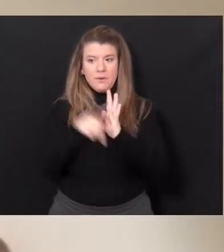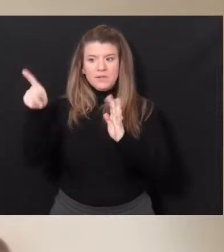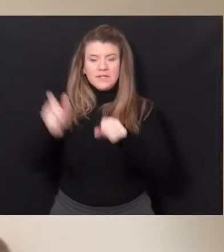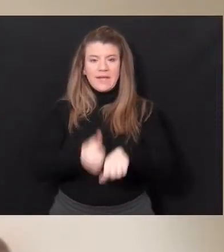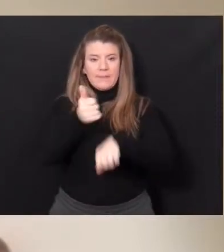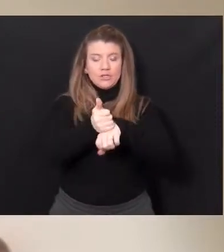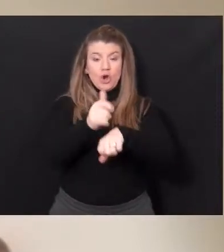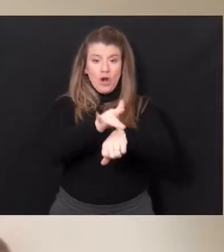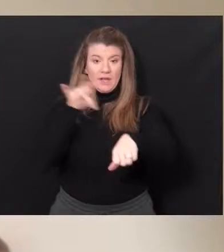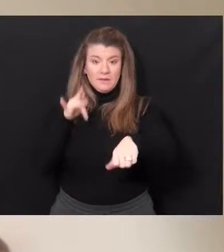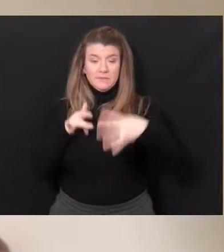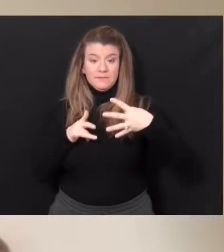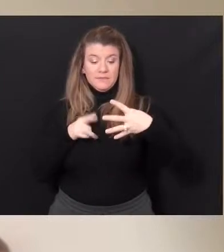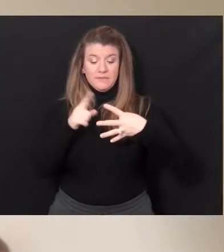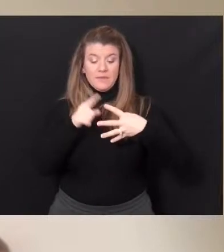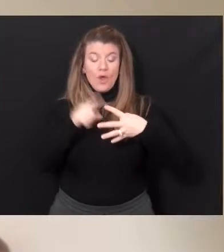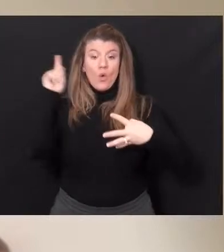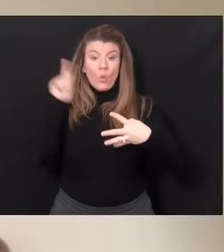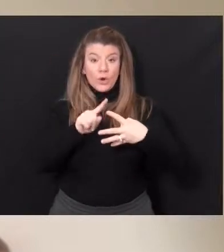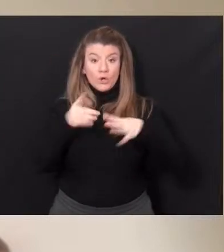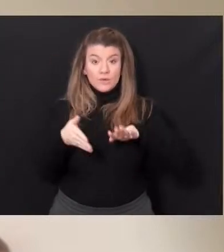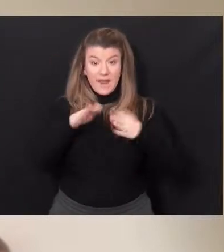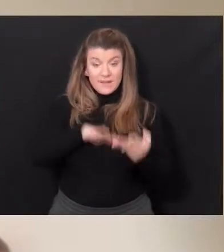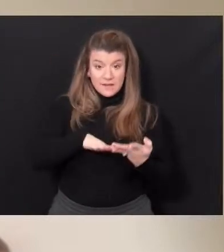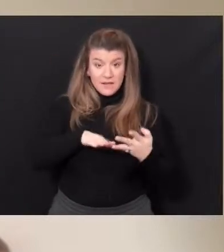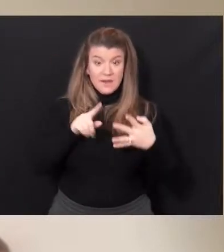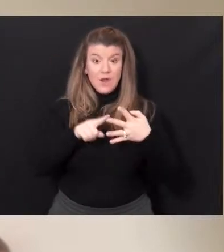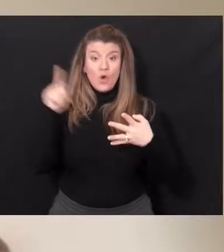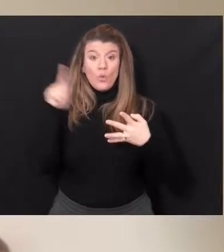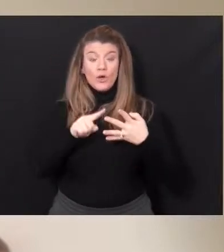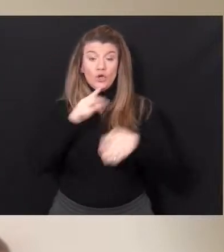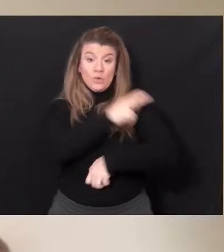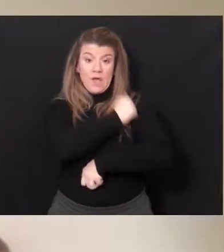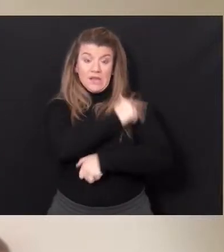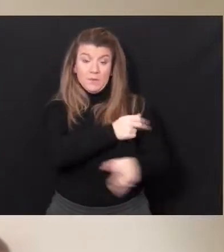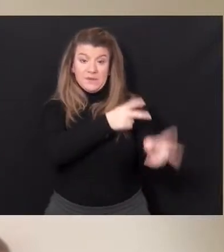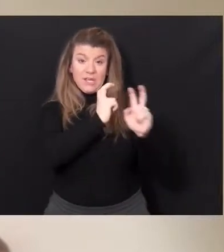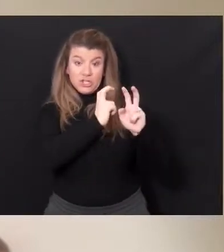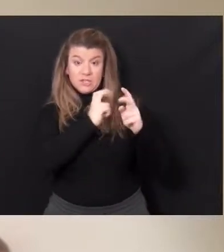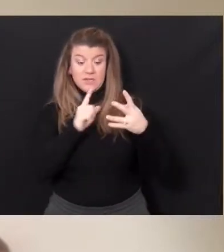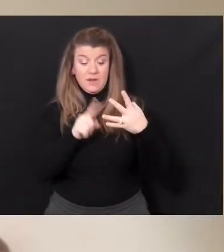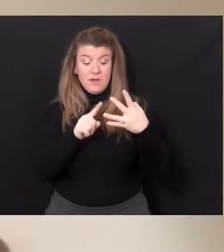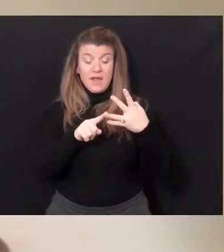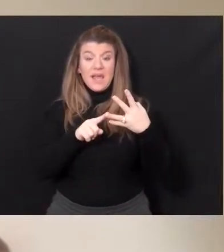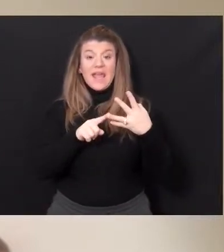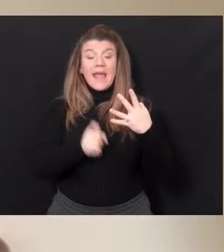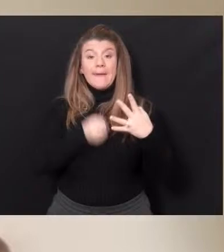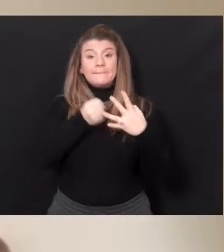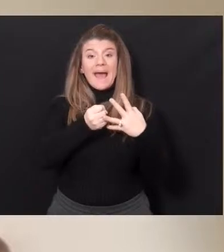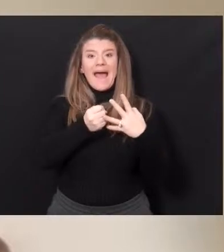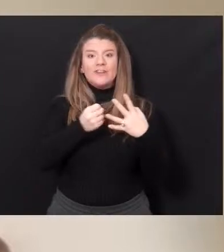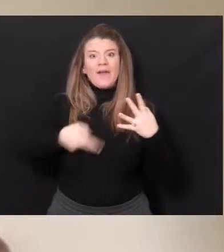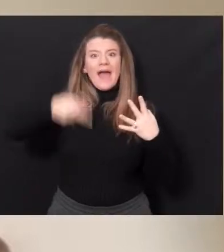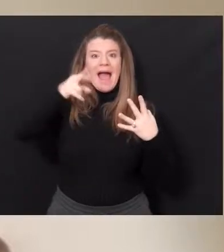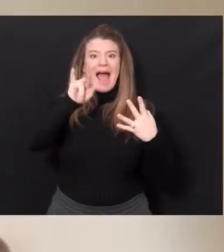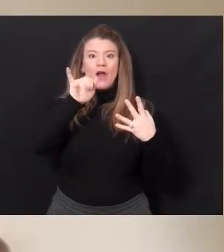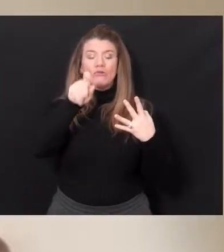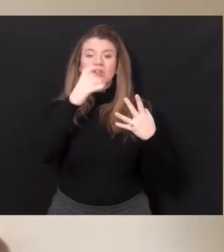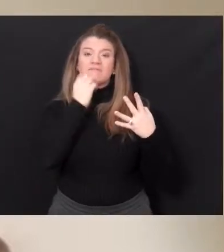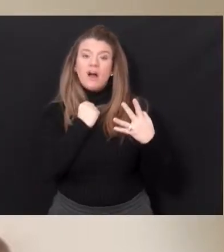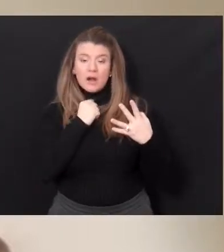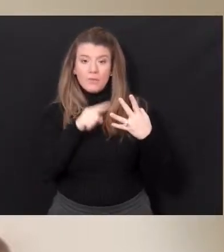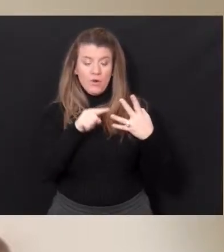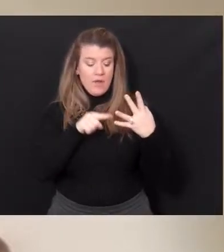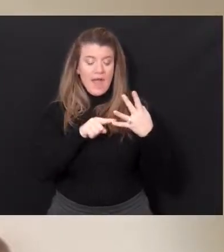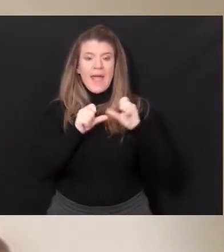on: reduce death rates, reduce hospitalizations, affect our most vulnerable population, and maintain